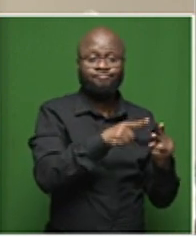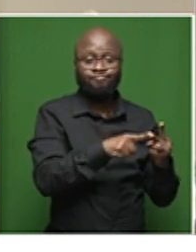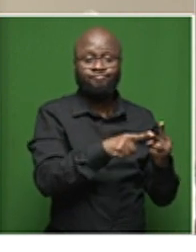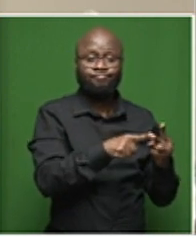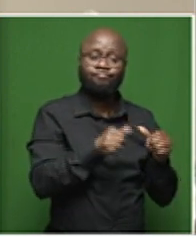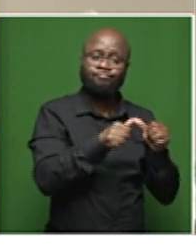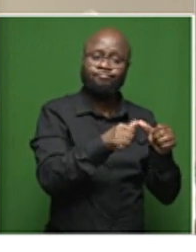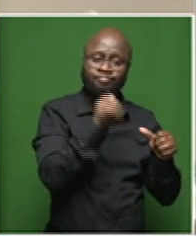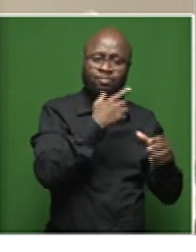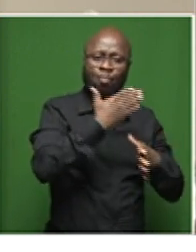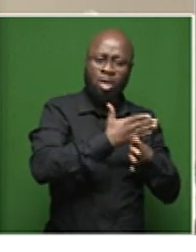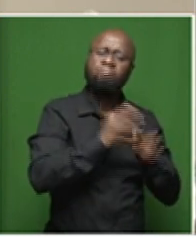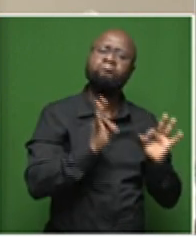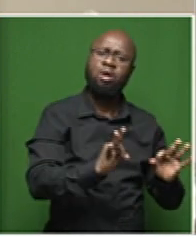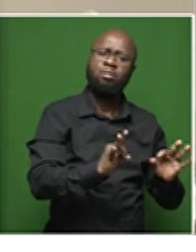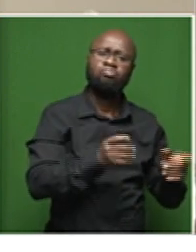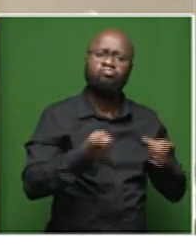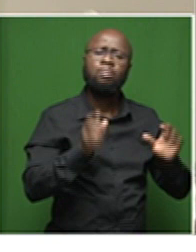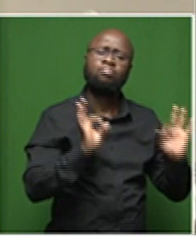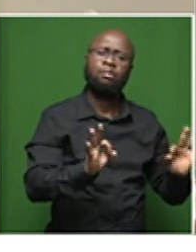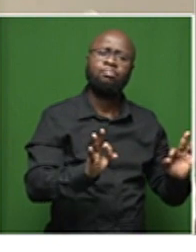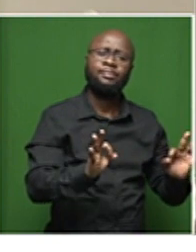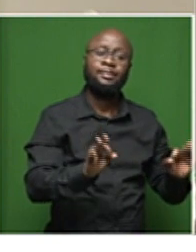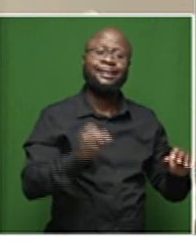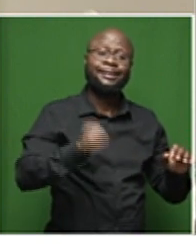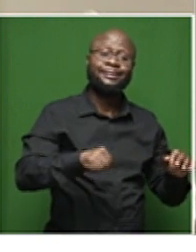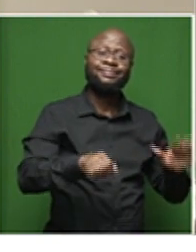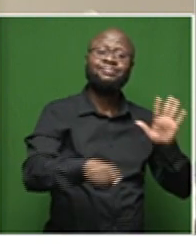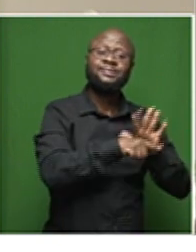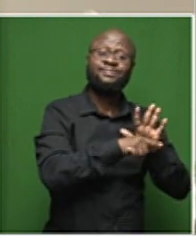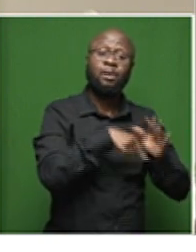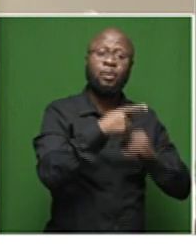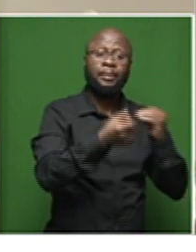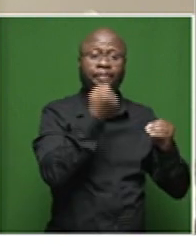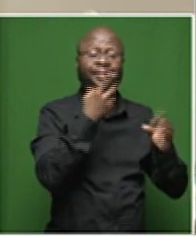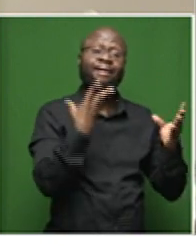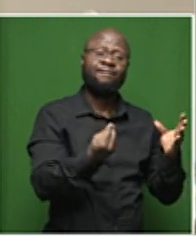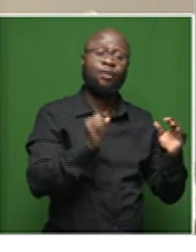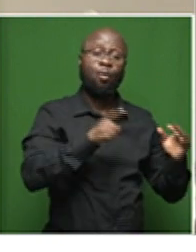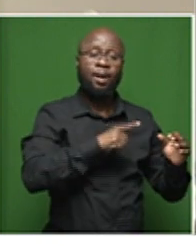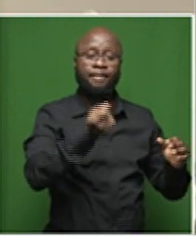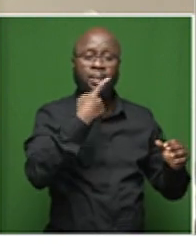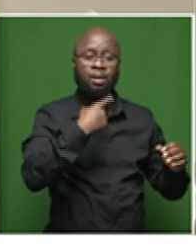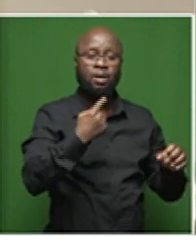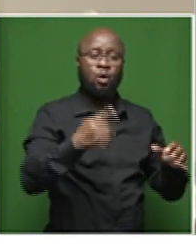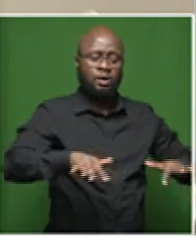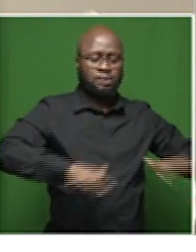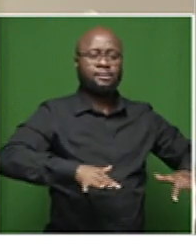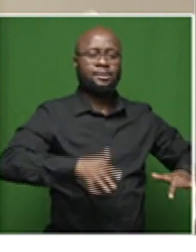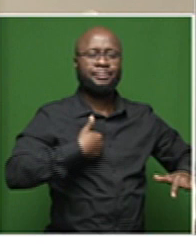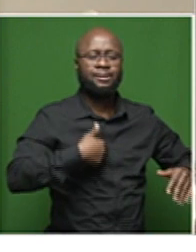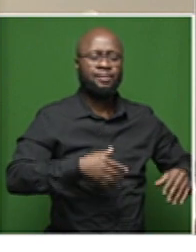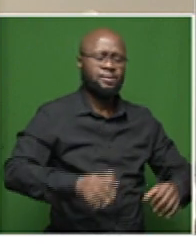high blood and does have side effects, because when I take the medication every day, I do shake a lot.